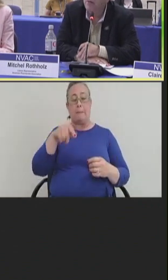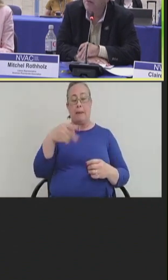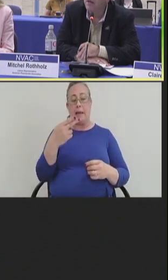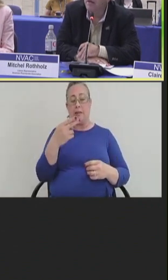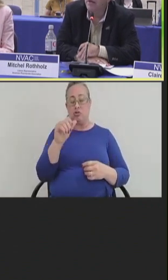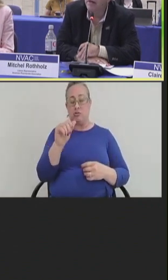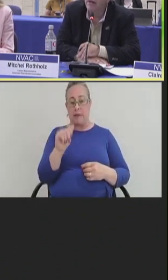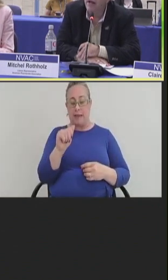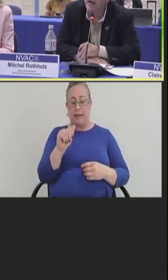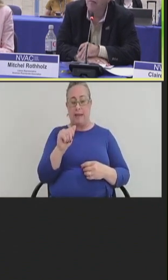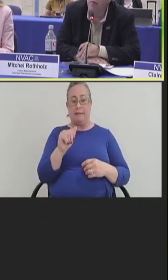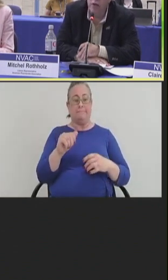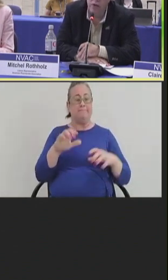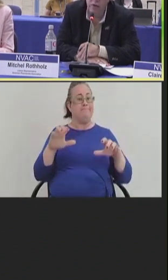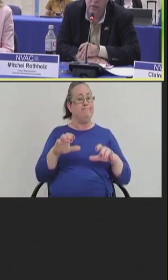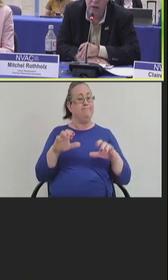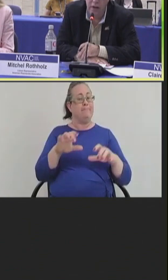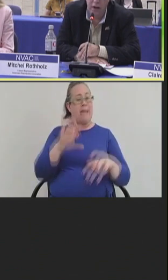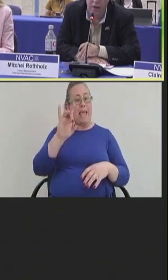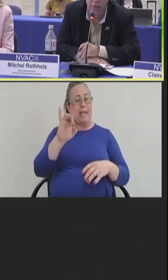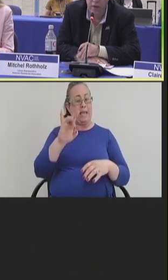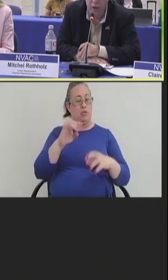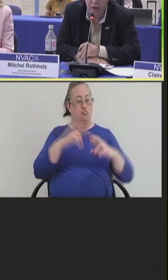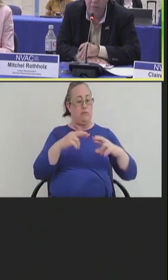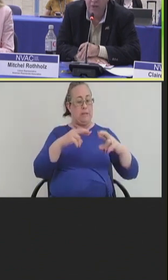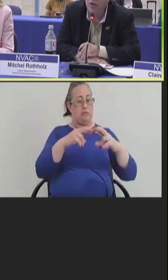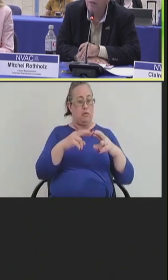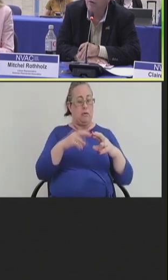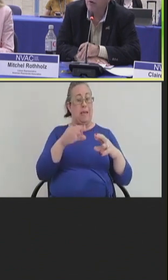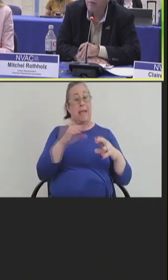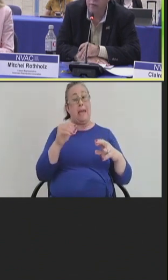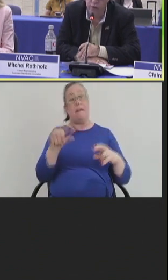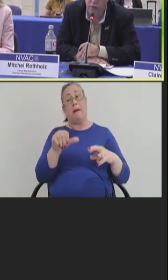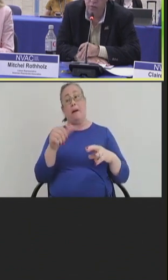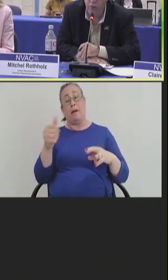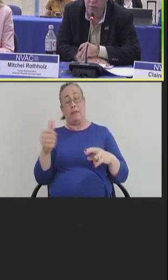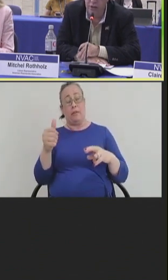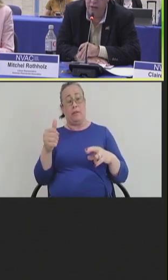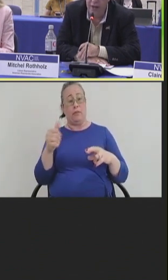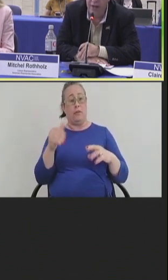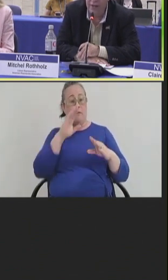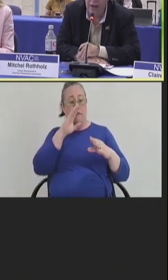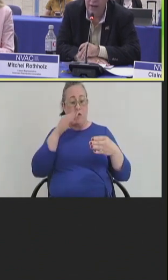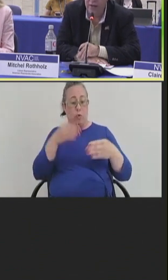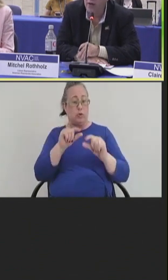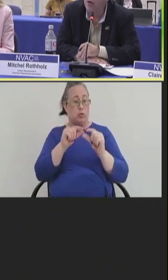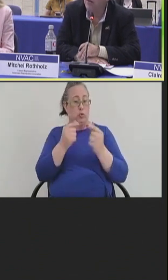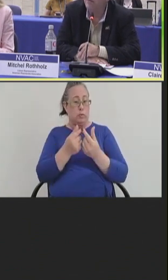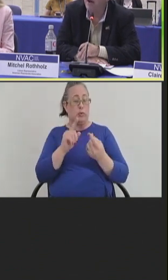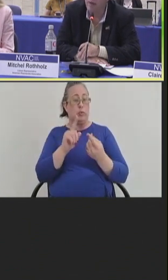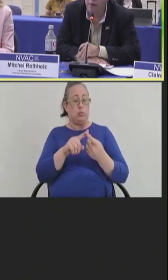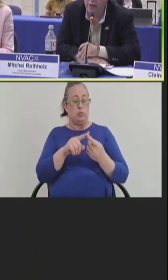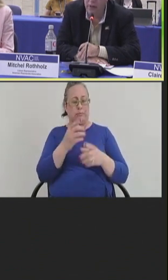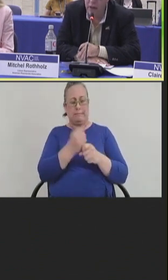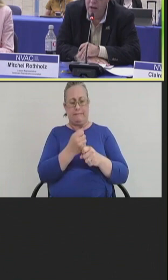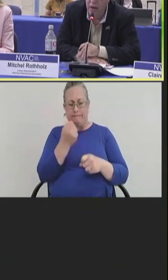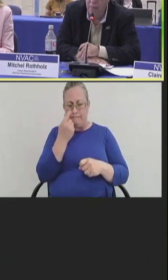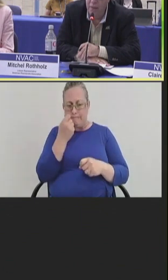been conducting 8 regional and other immunization virtual focus groups to gain insight into current